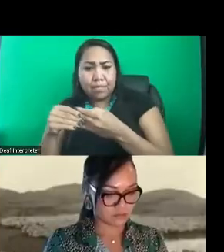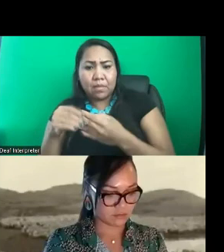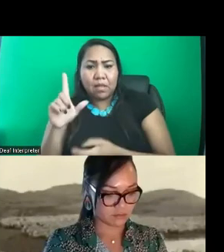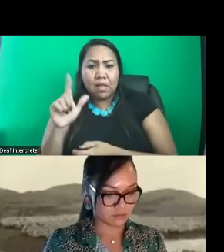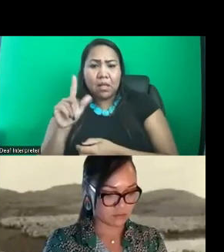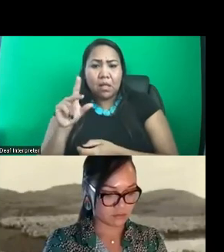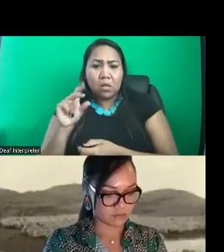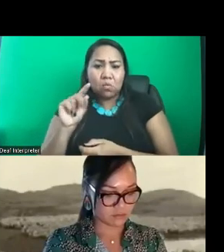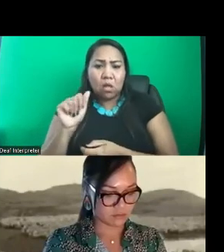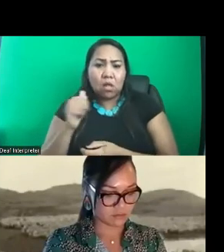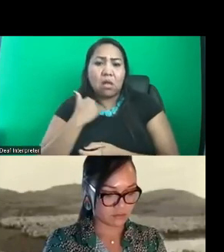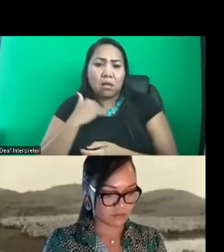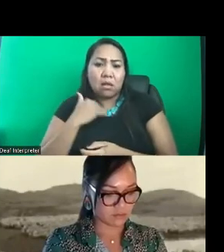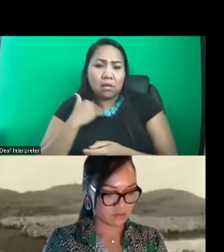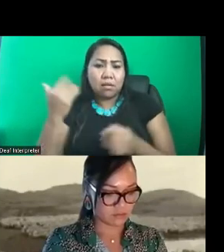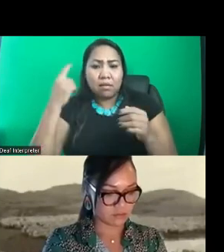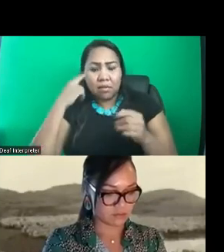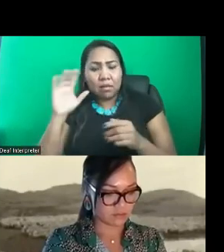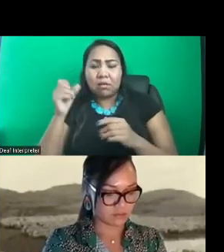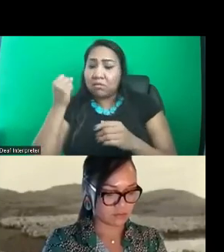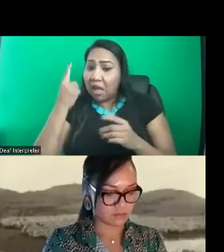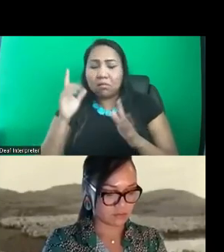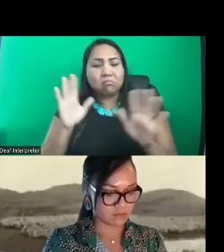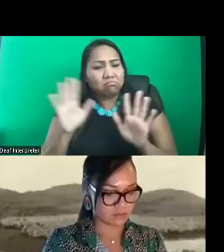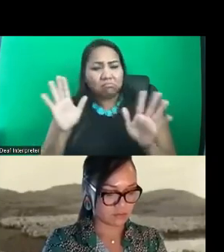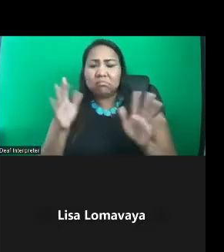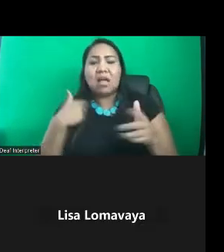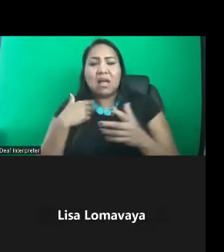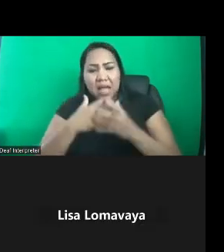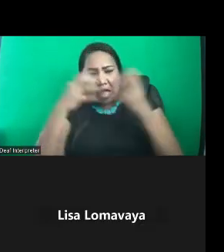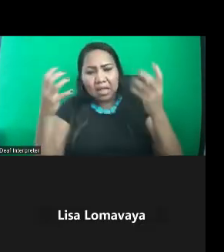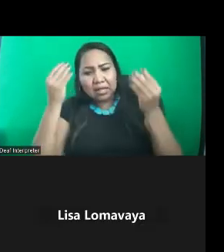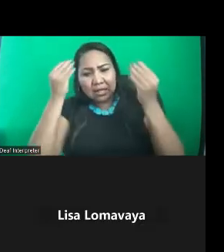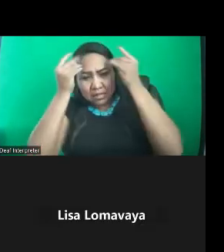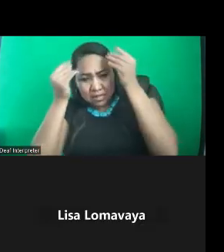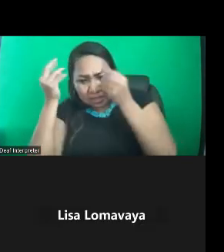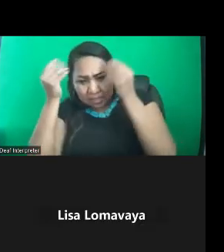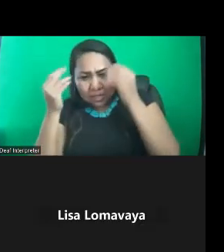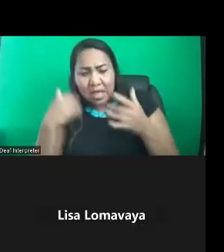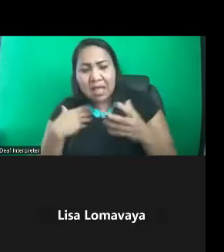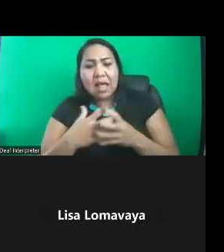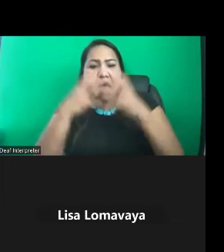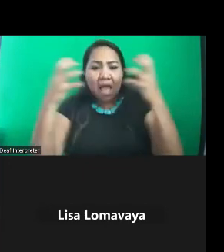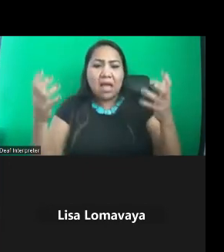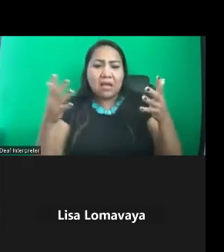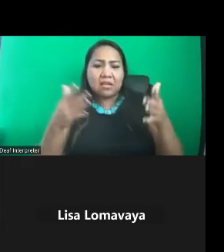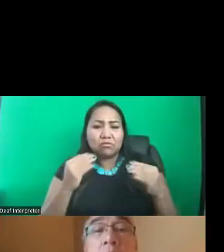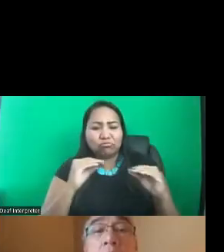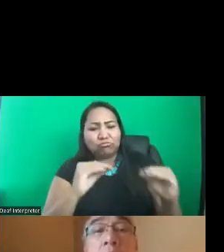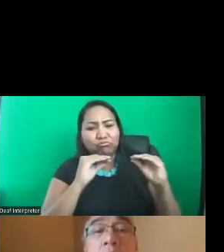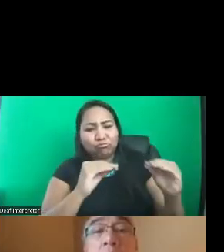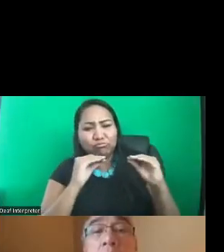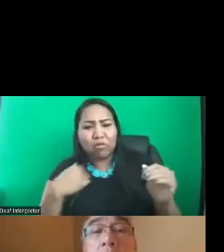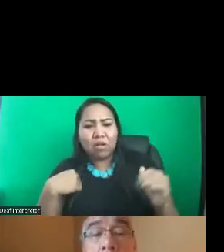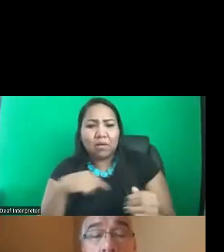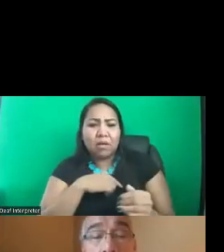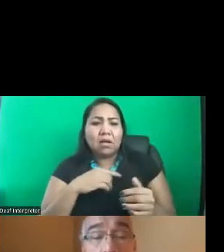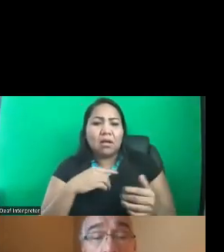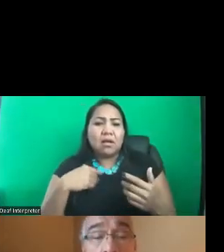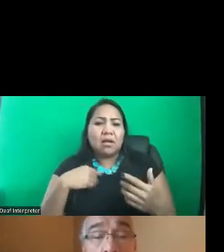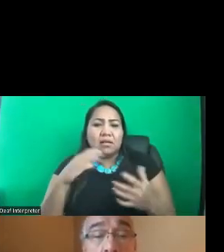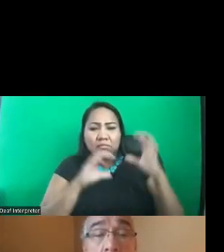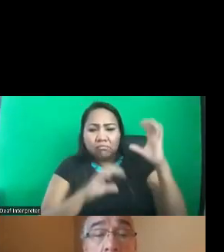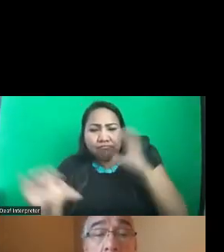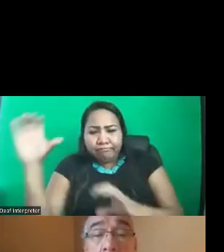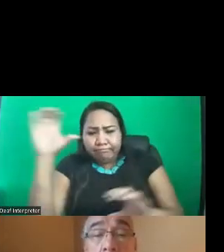for thought. There's a lot of ways to teach. We all have to find those teachable moments